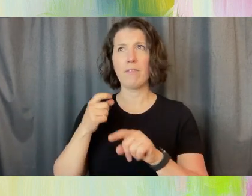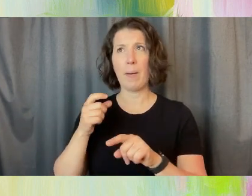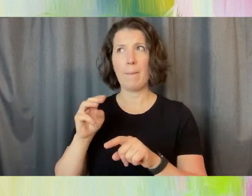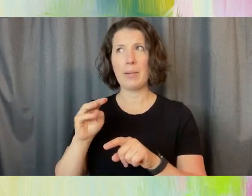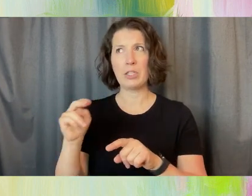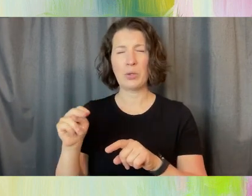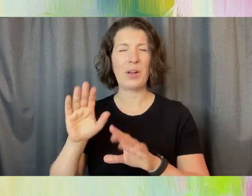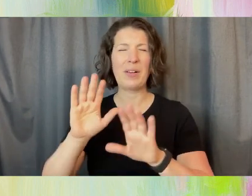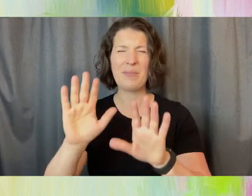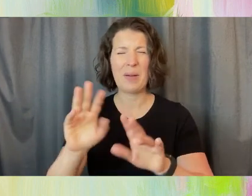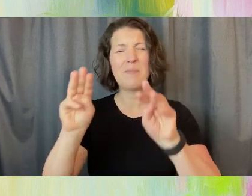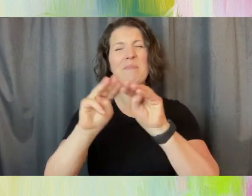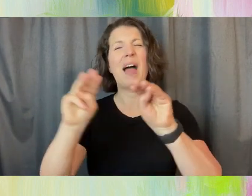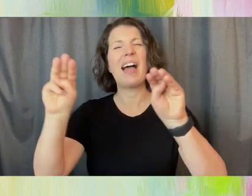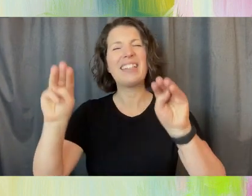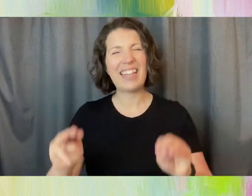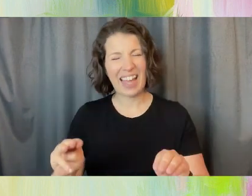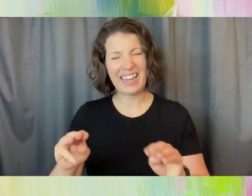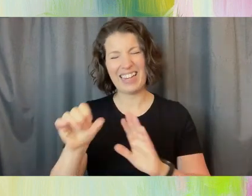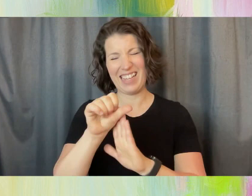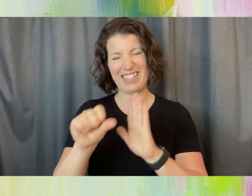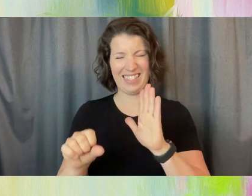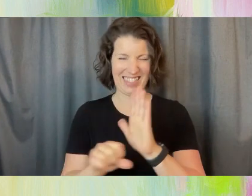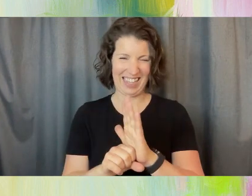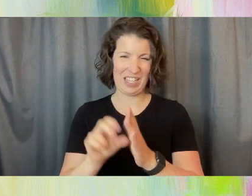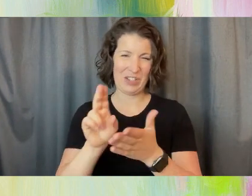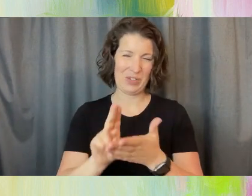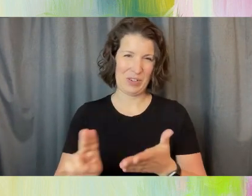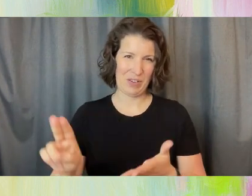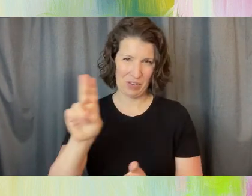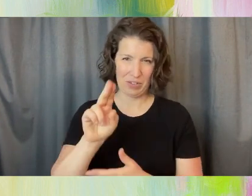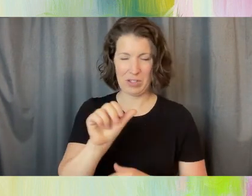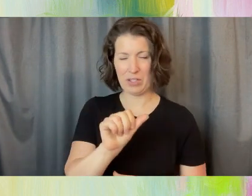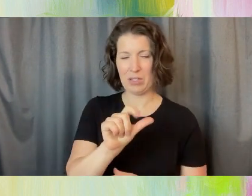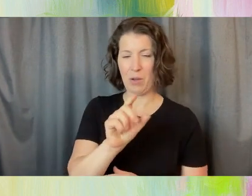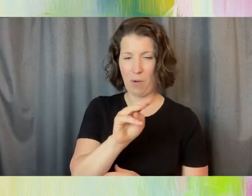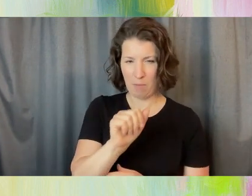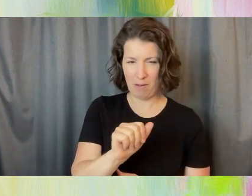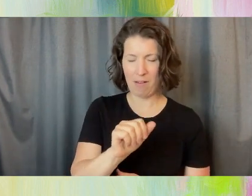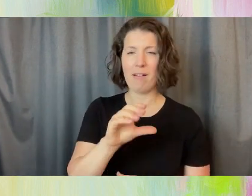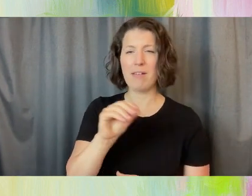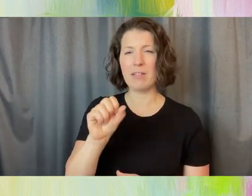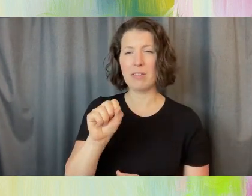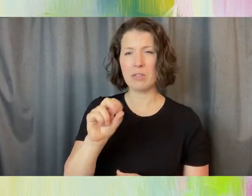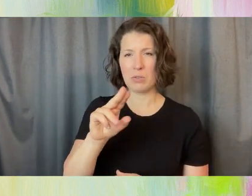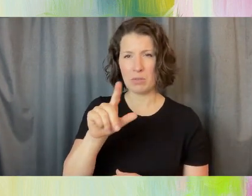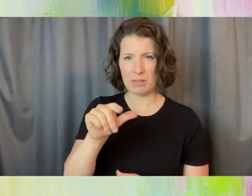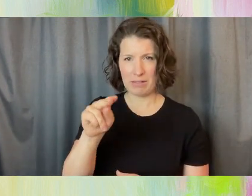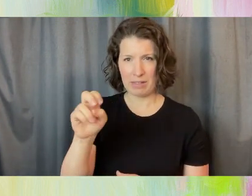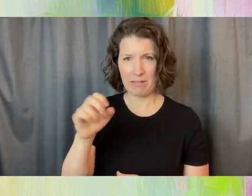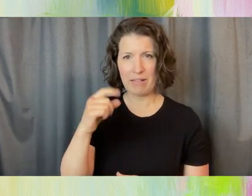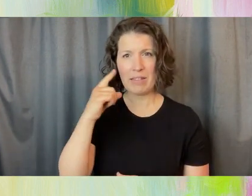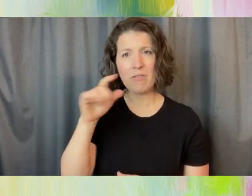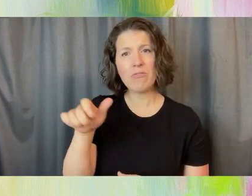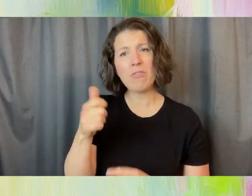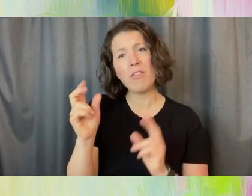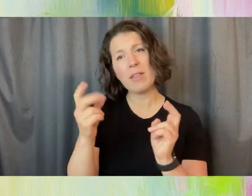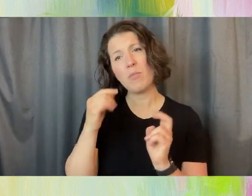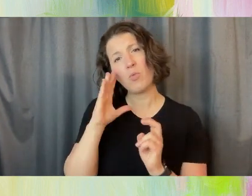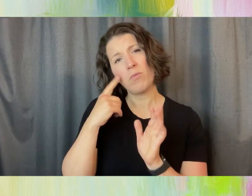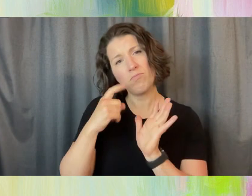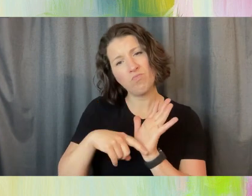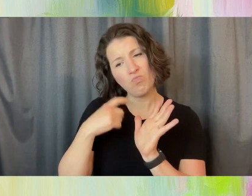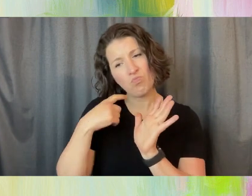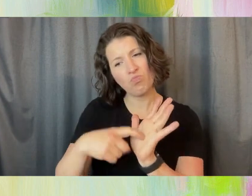Montana State University. And I think it's another theme that you will see going through